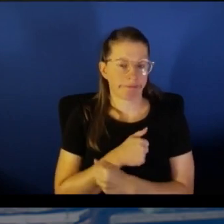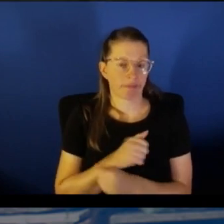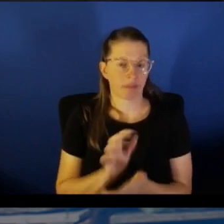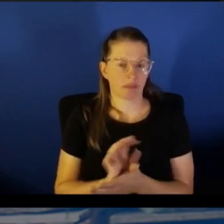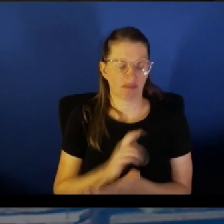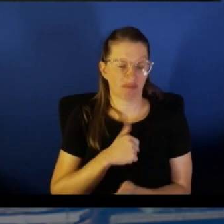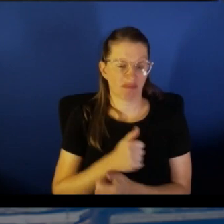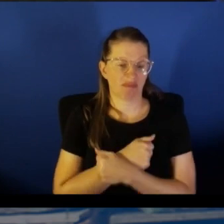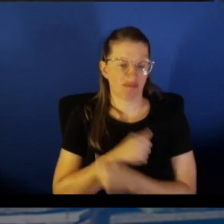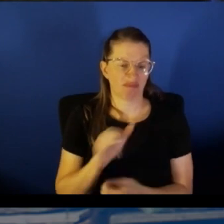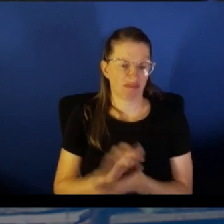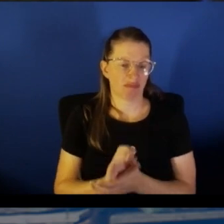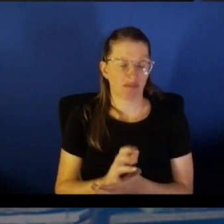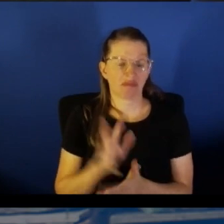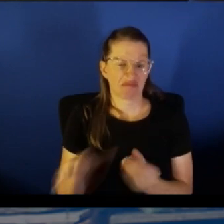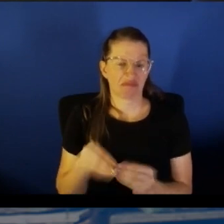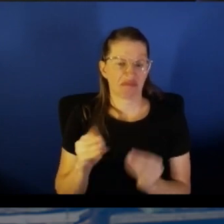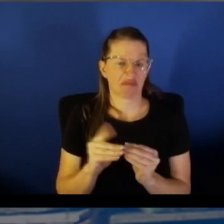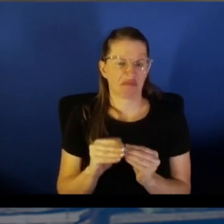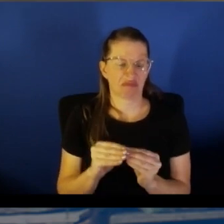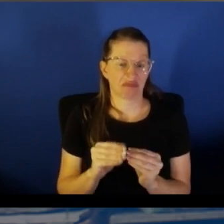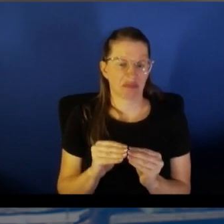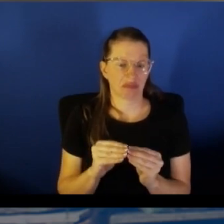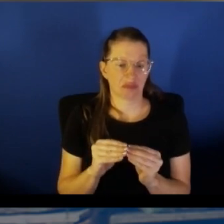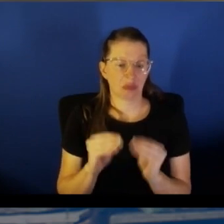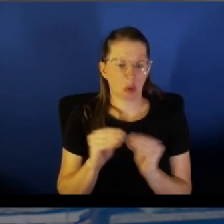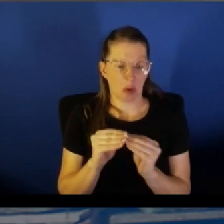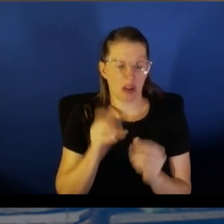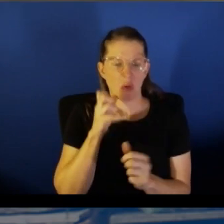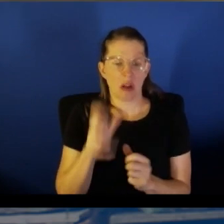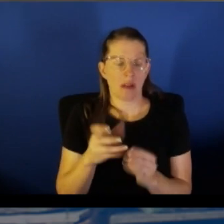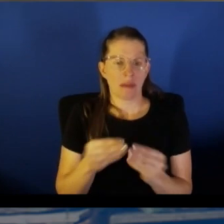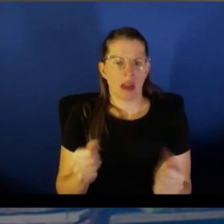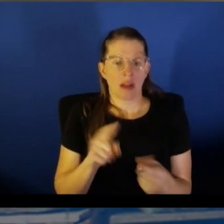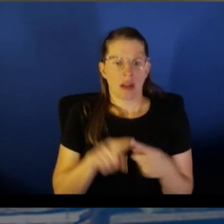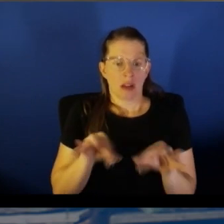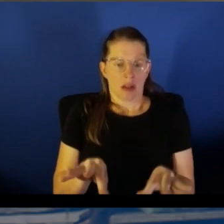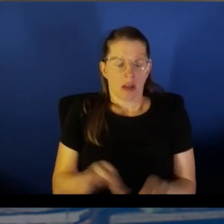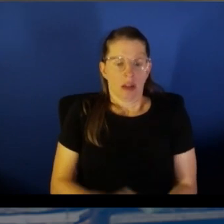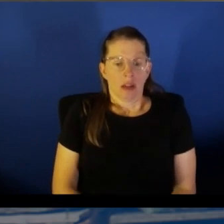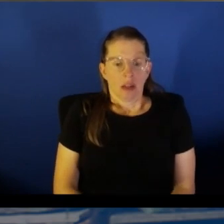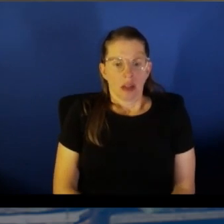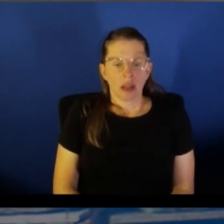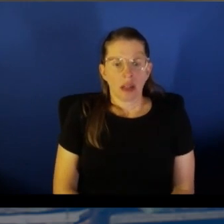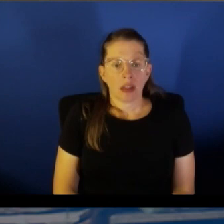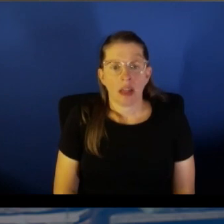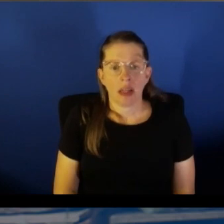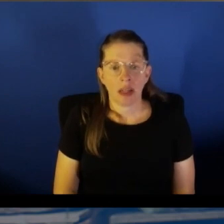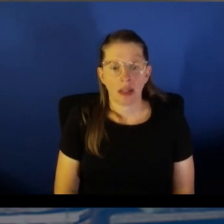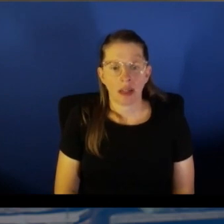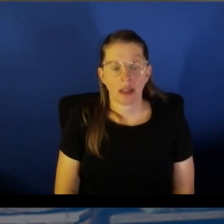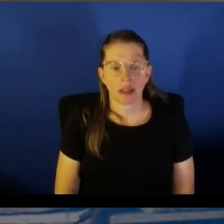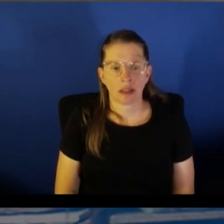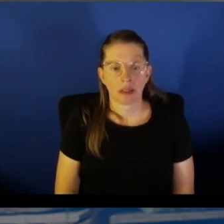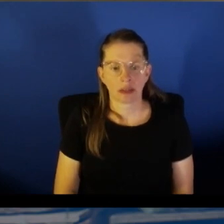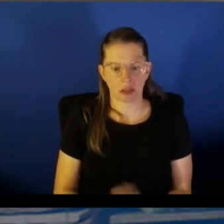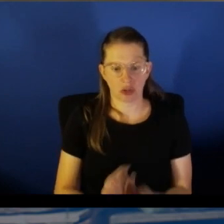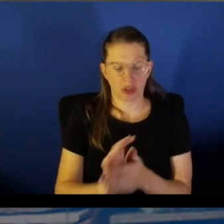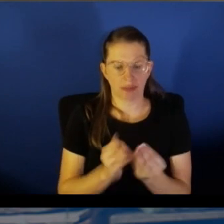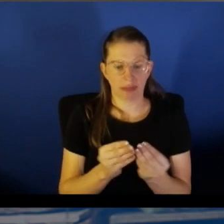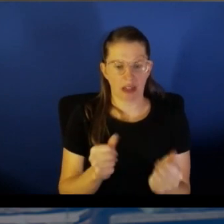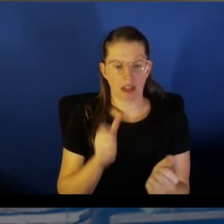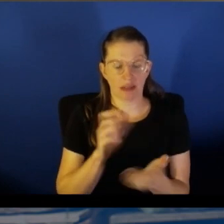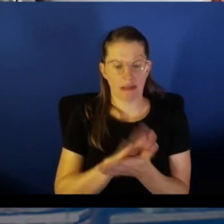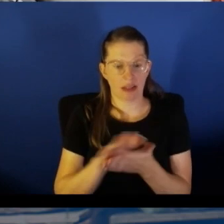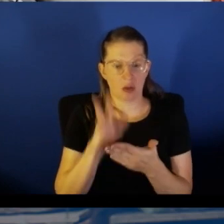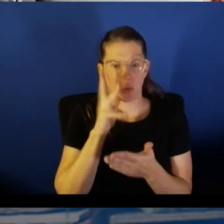guy. And let that melt till perfection. All right, and now that we've got that cheese melted on there really nice, we're going to set that right on a whole wheat